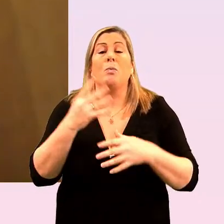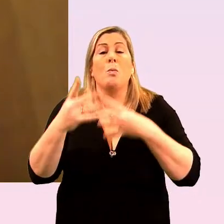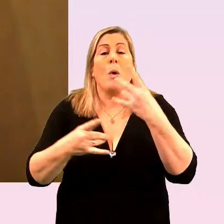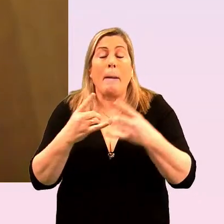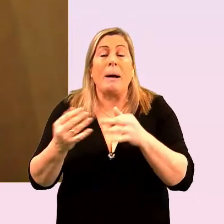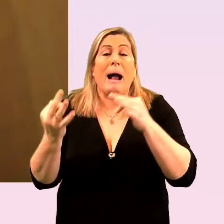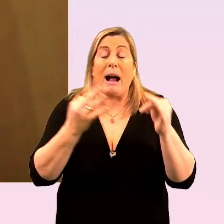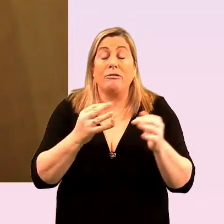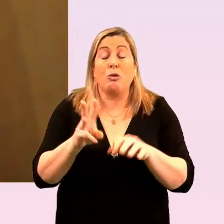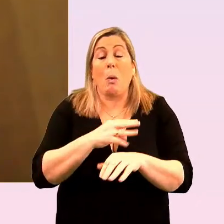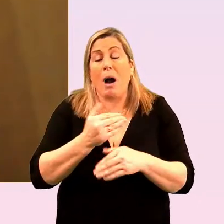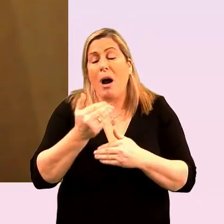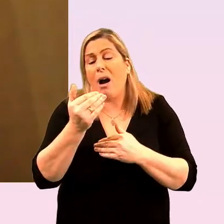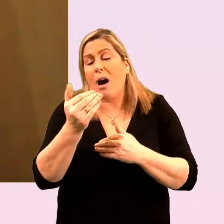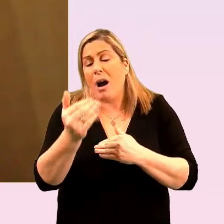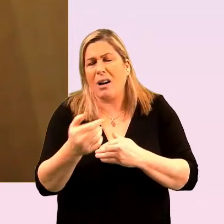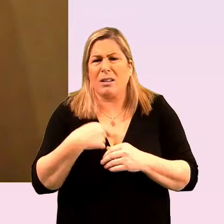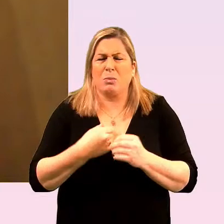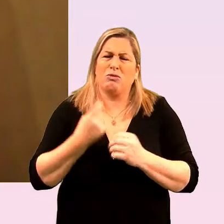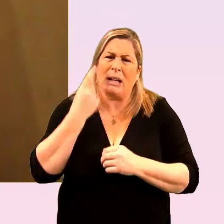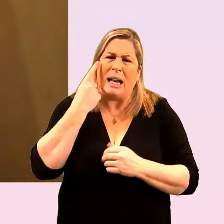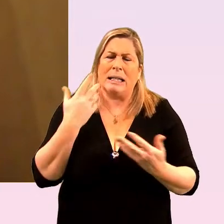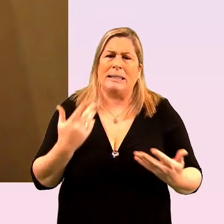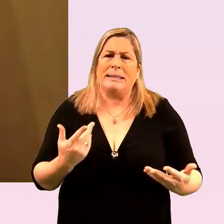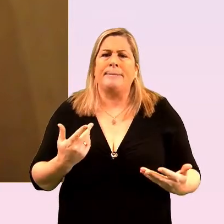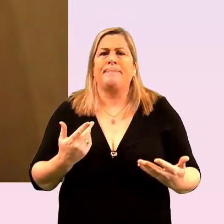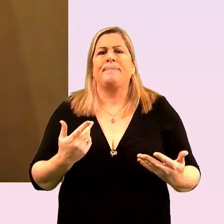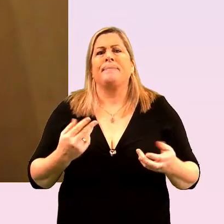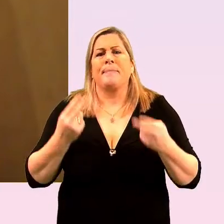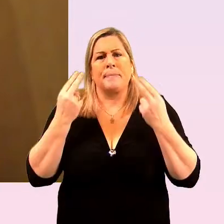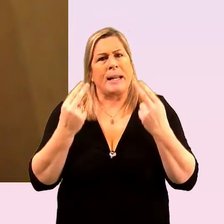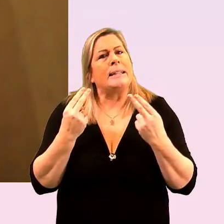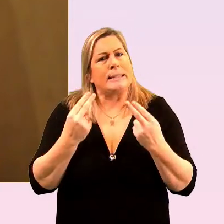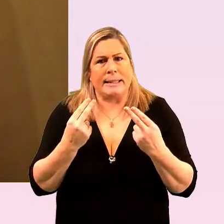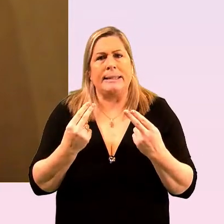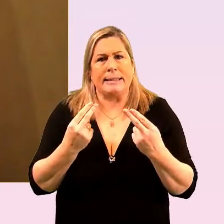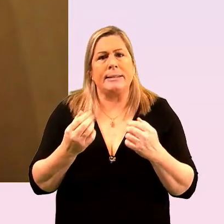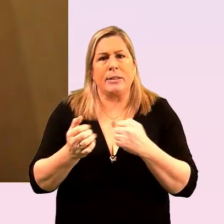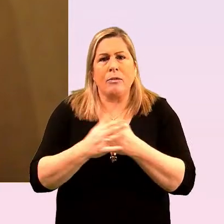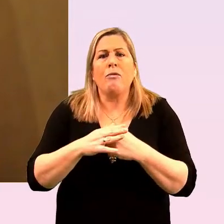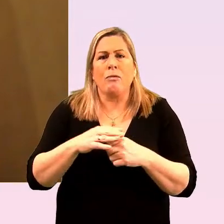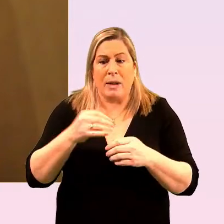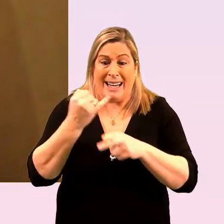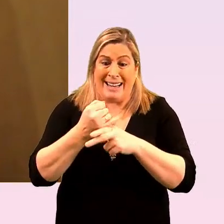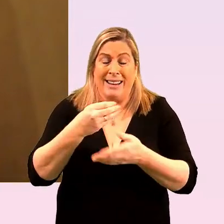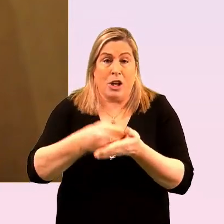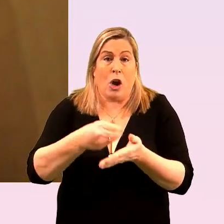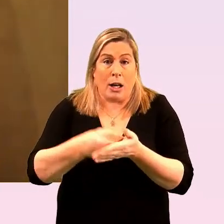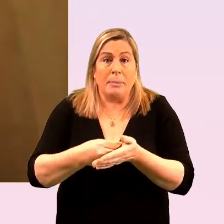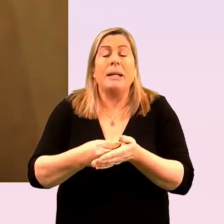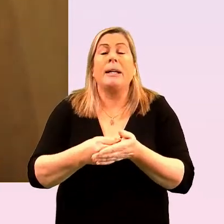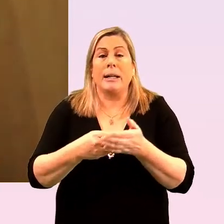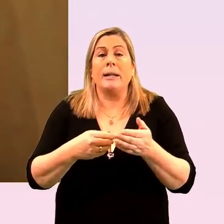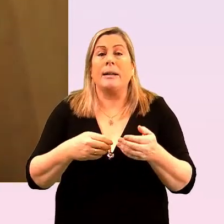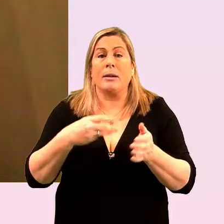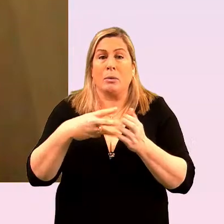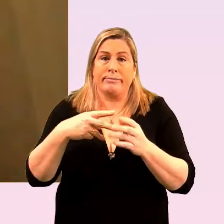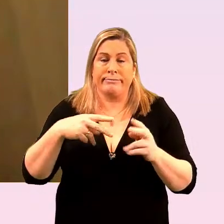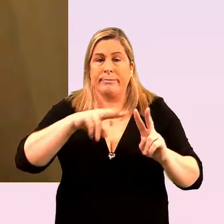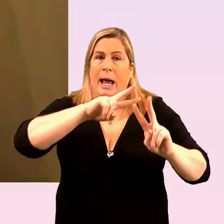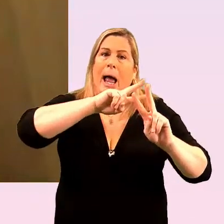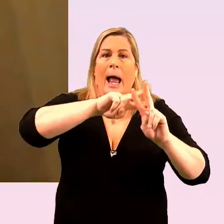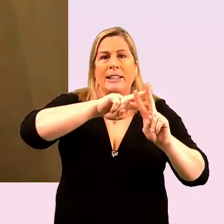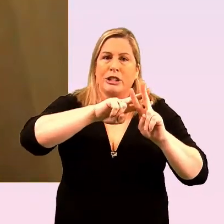we realized that there was immediate needs within the economy in terms of the hashtag